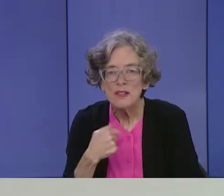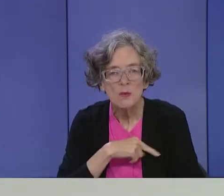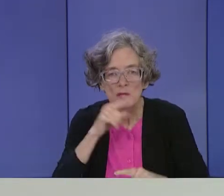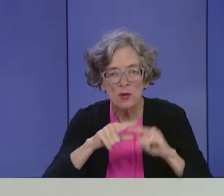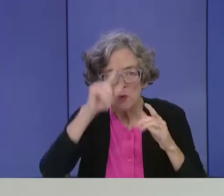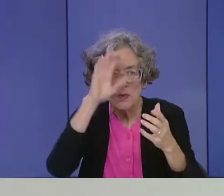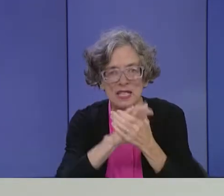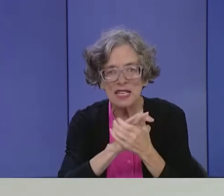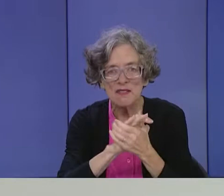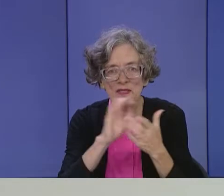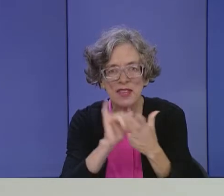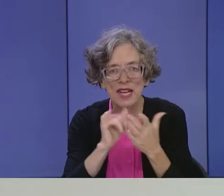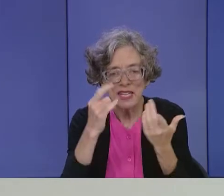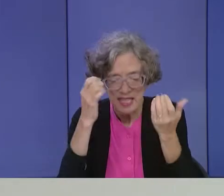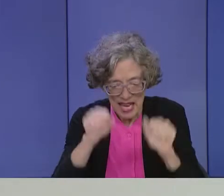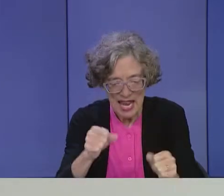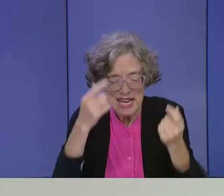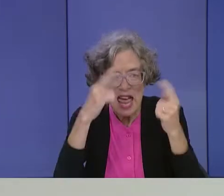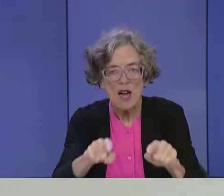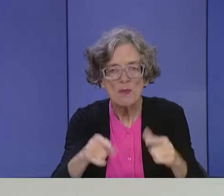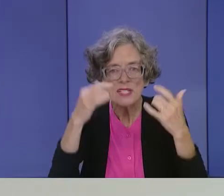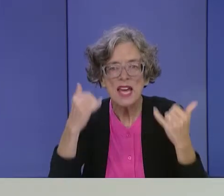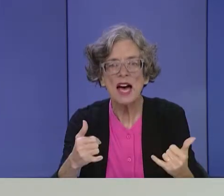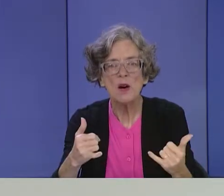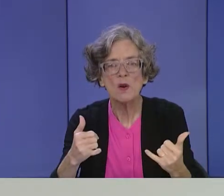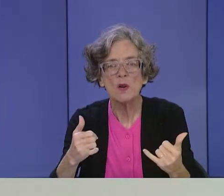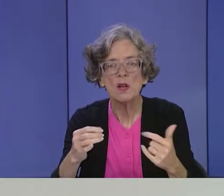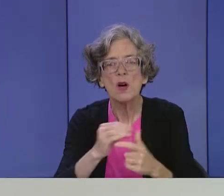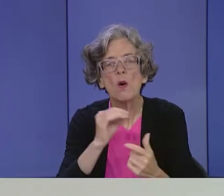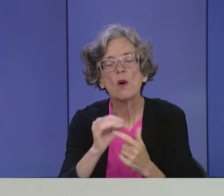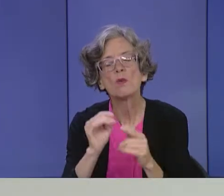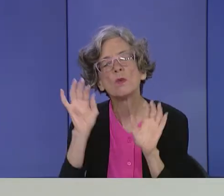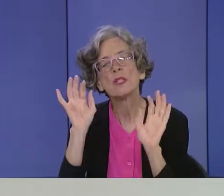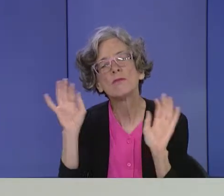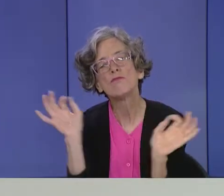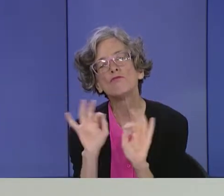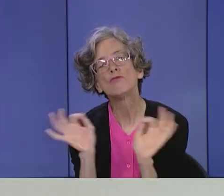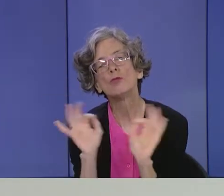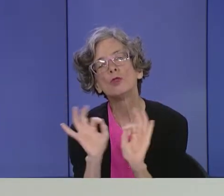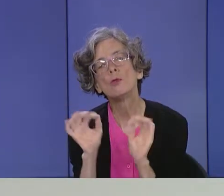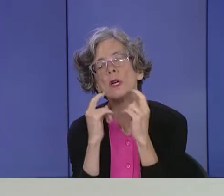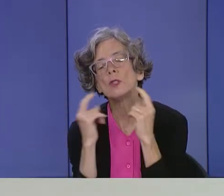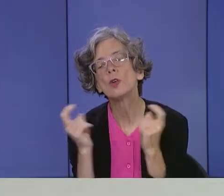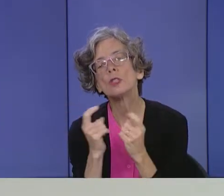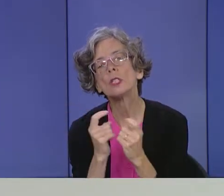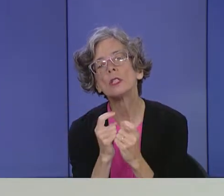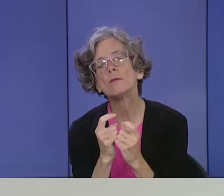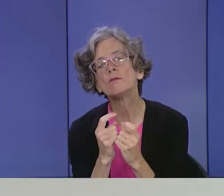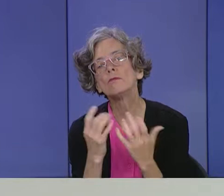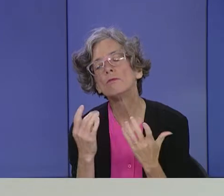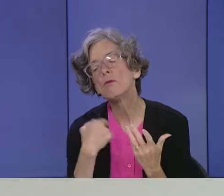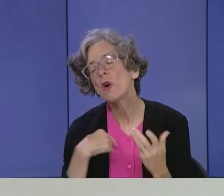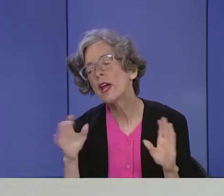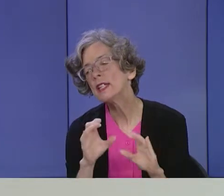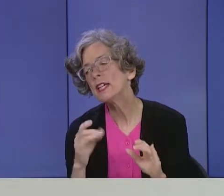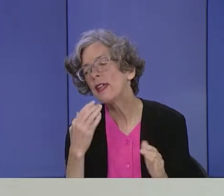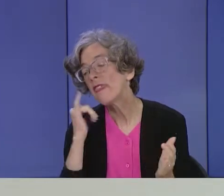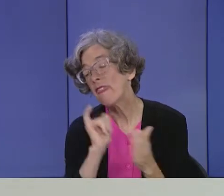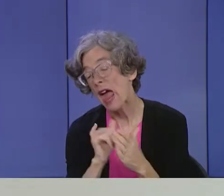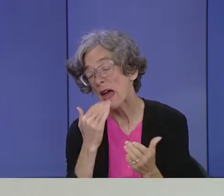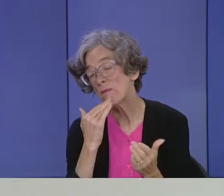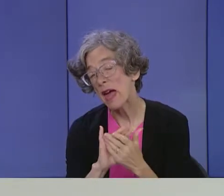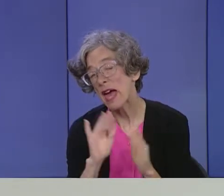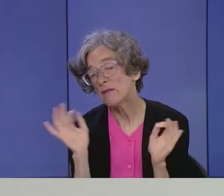believe that it could happen. Or we minimize our sin. Was what I did really